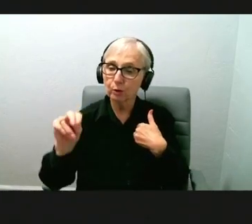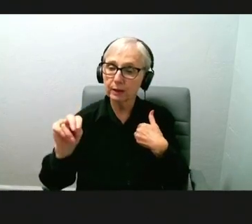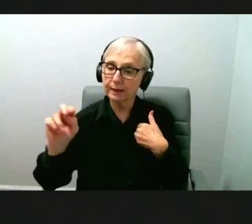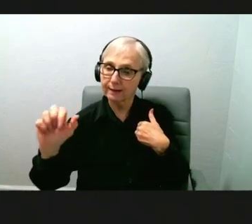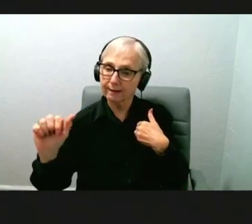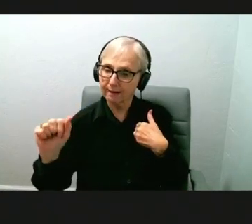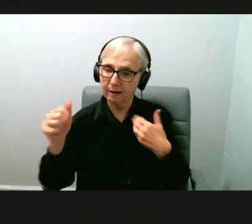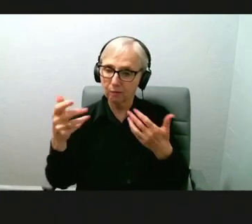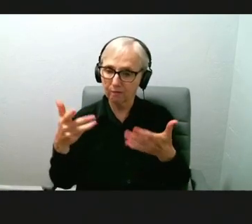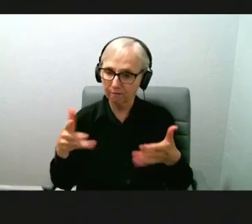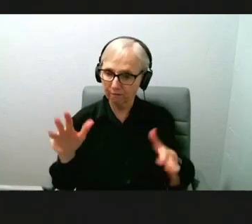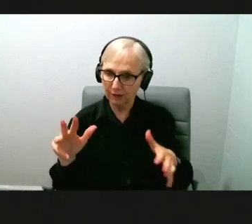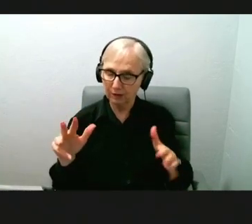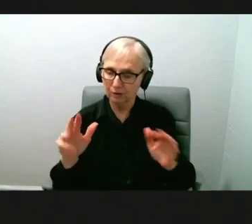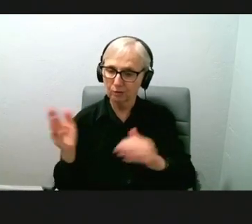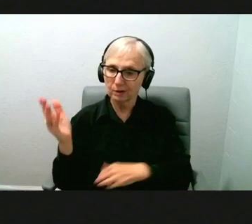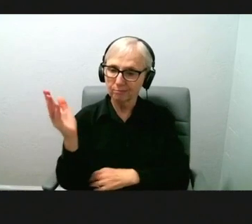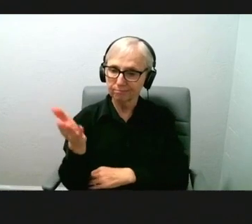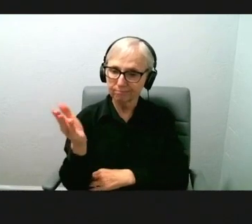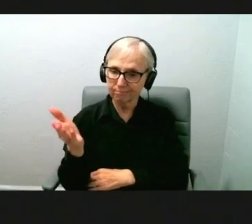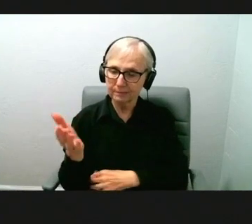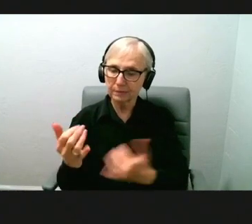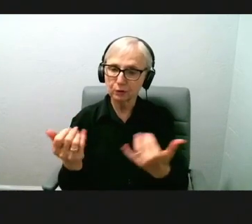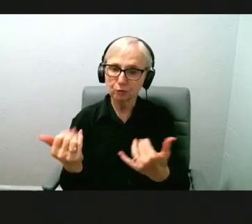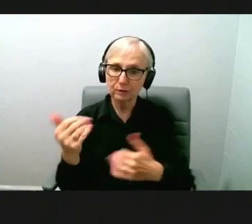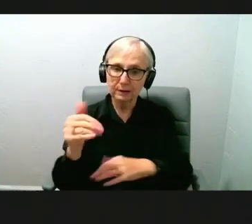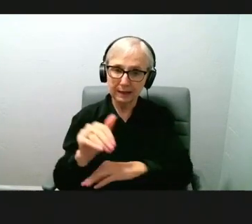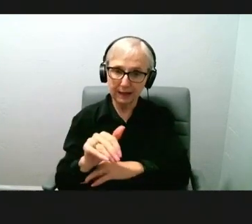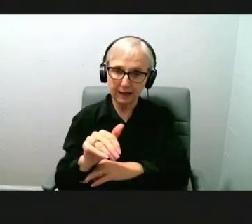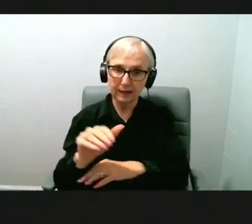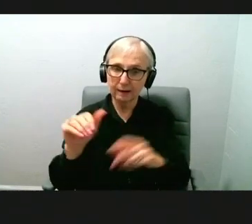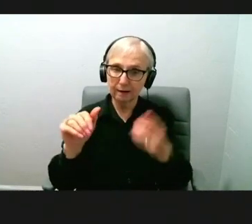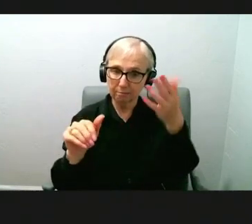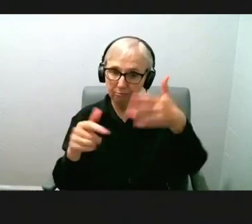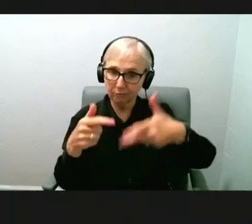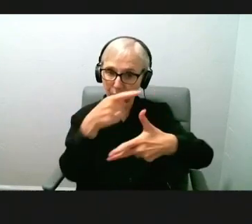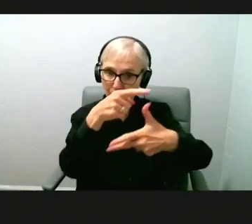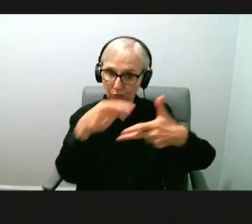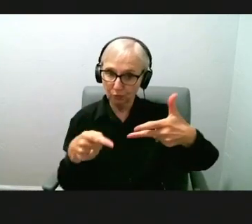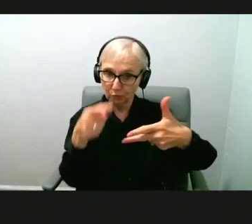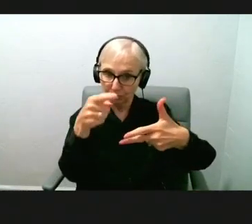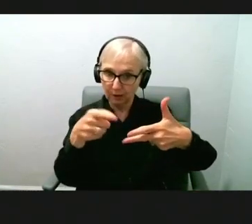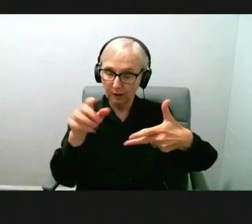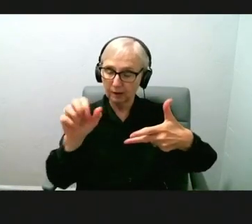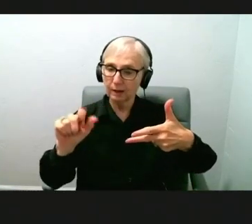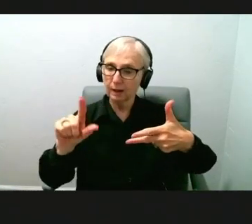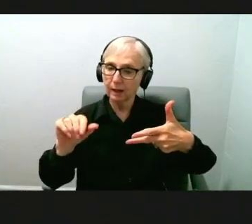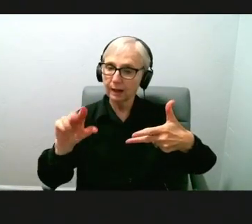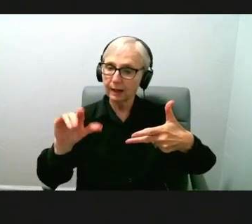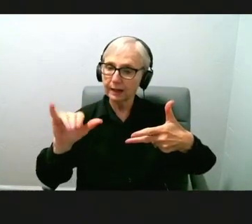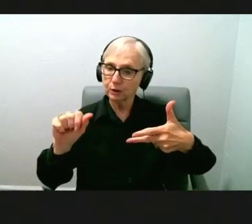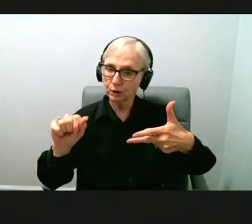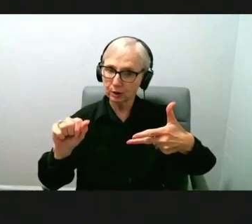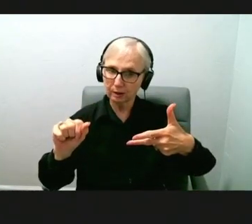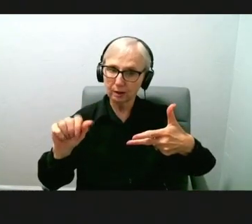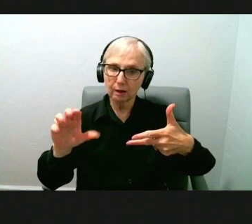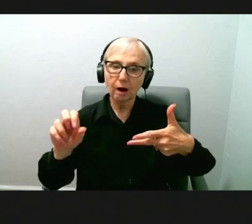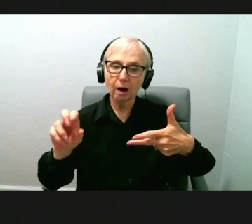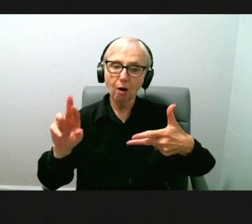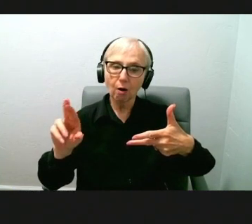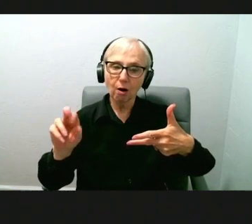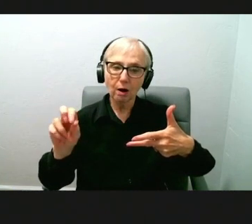COVID trends across the board, whether you're talking about cases, positivity rates, or hospitalizations, they're all finally starting to trend back down in